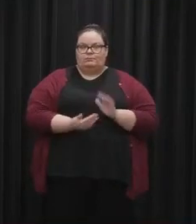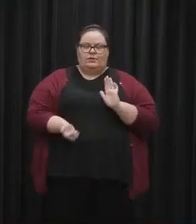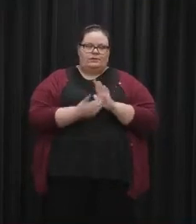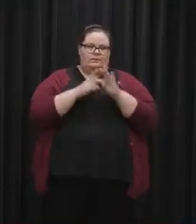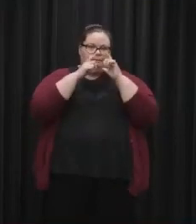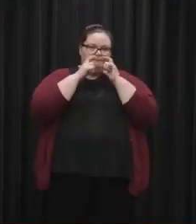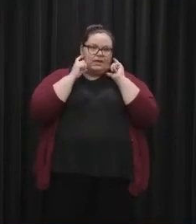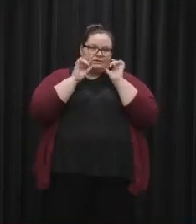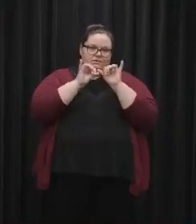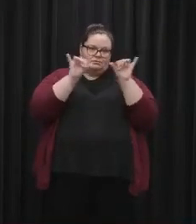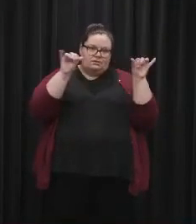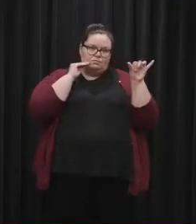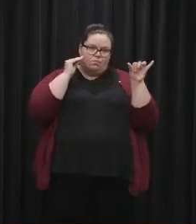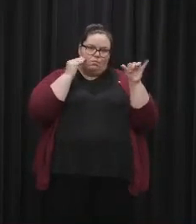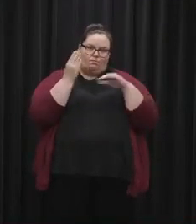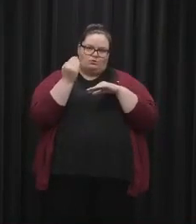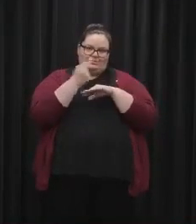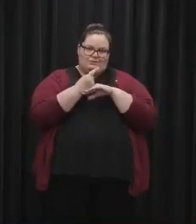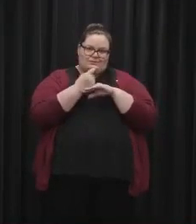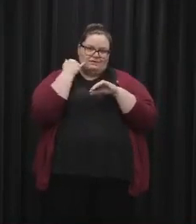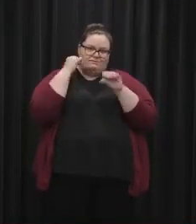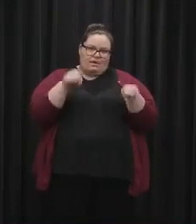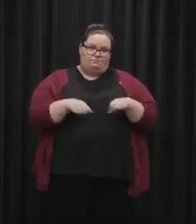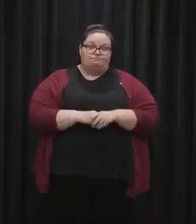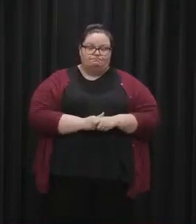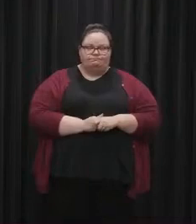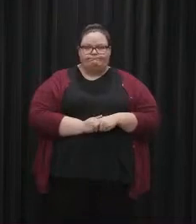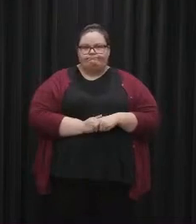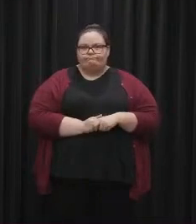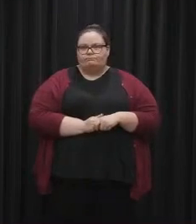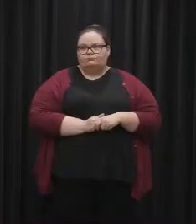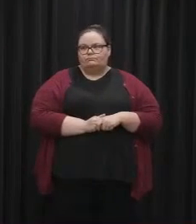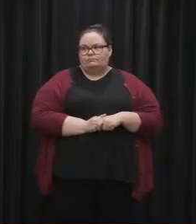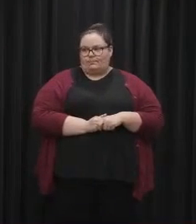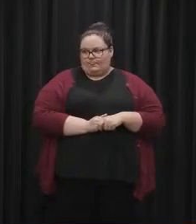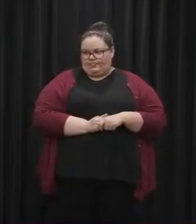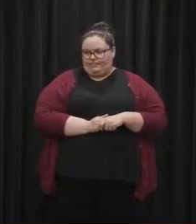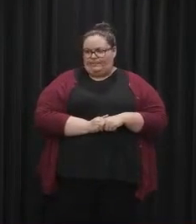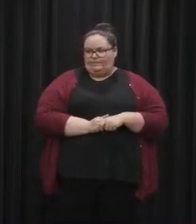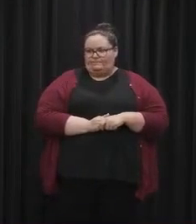on your masks, stay home, please, for the next 14 days as much as you possibly can.